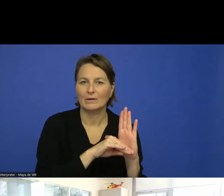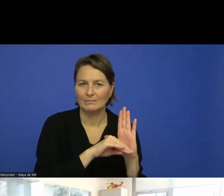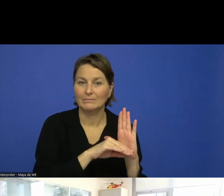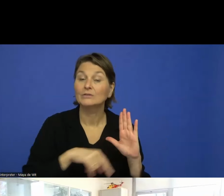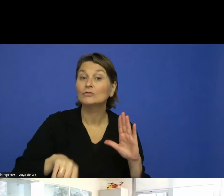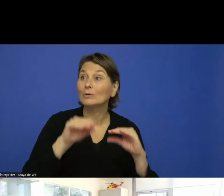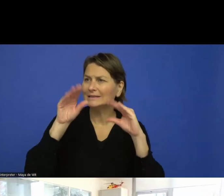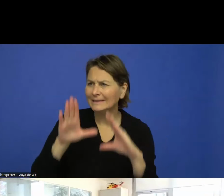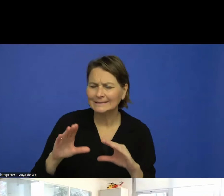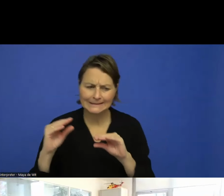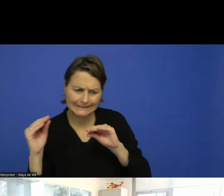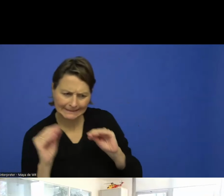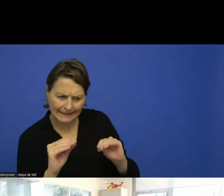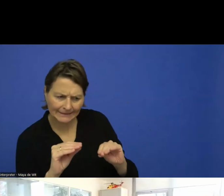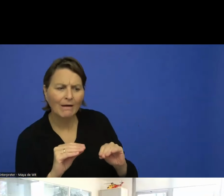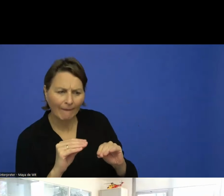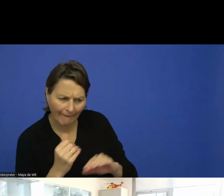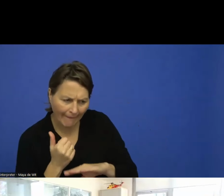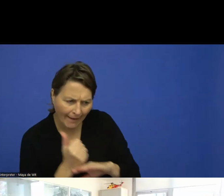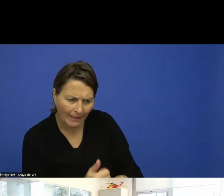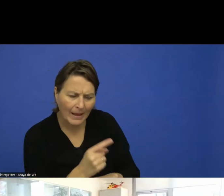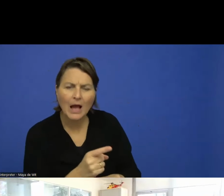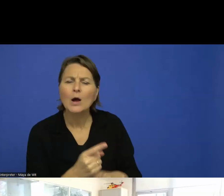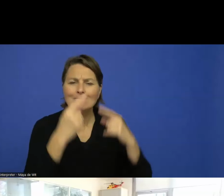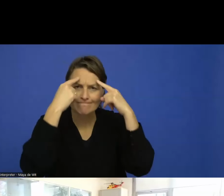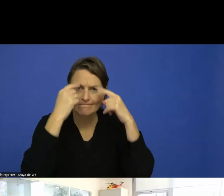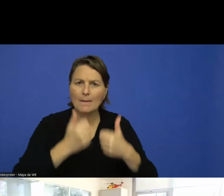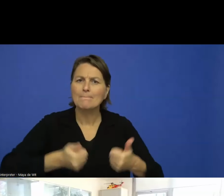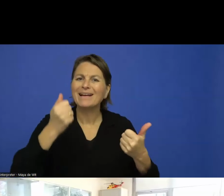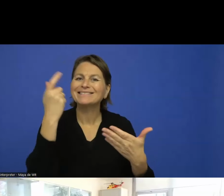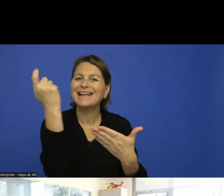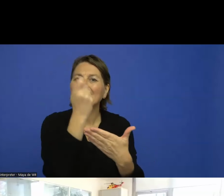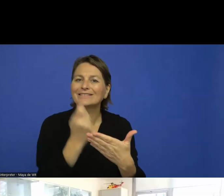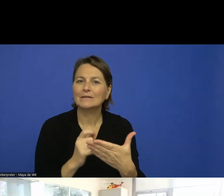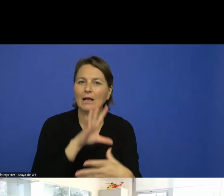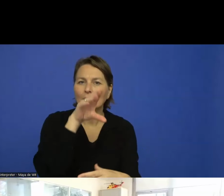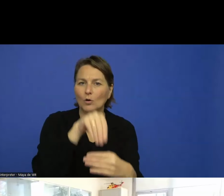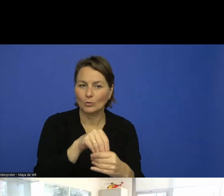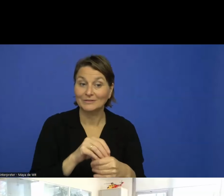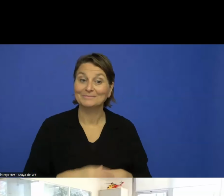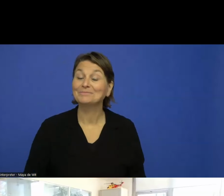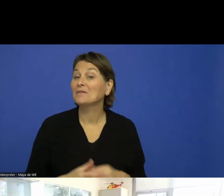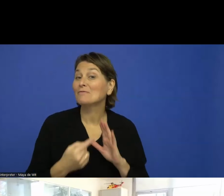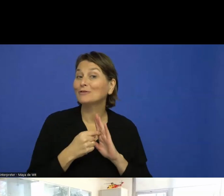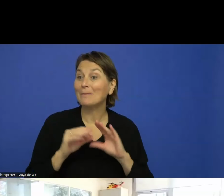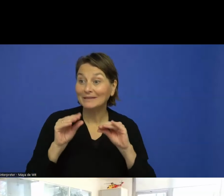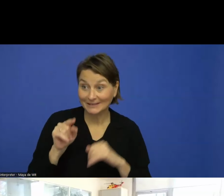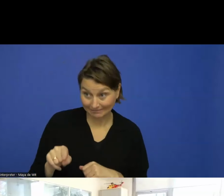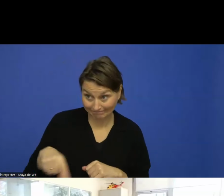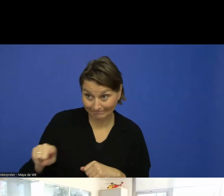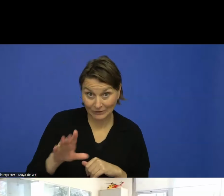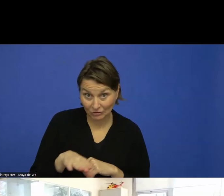the students to design and to design inclusively. So the teacher might set the challenge with the children and